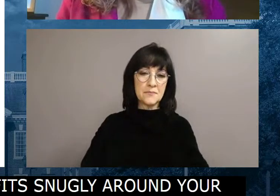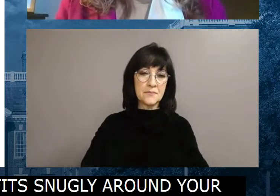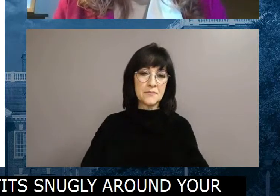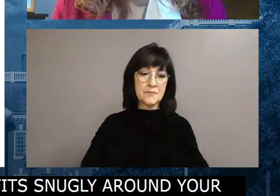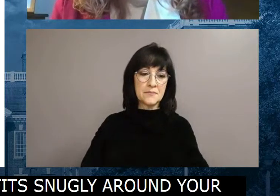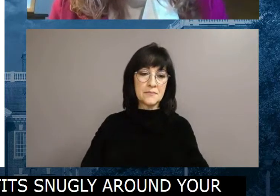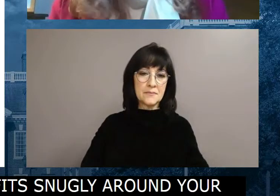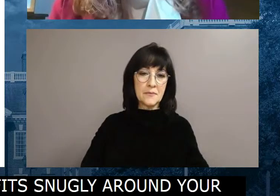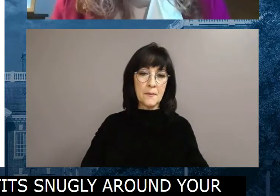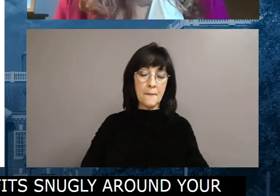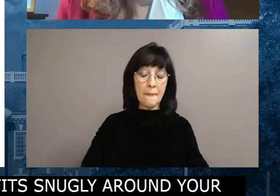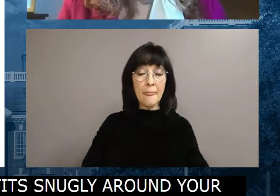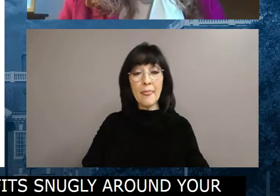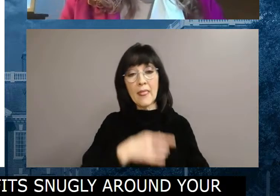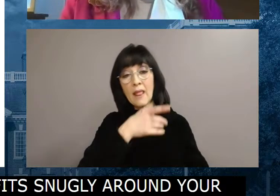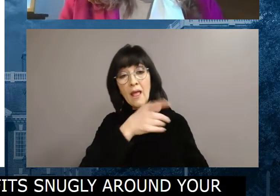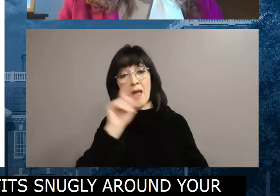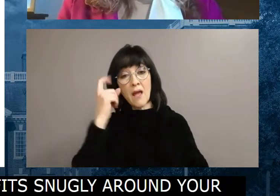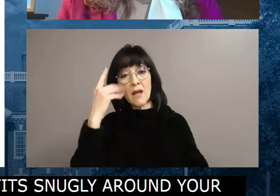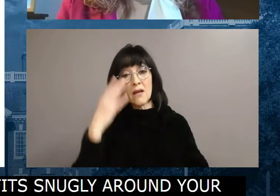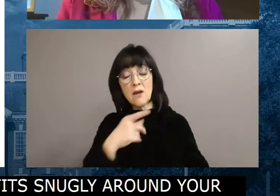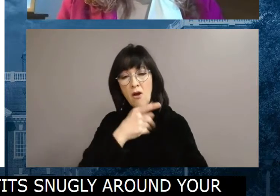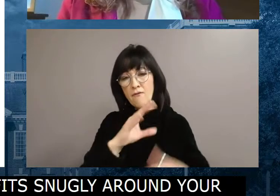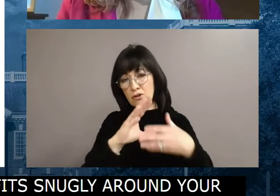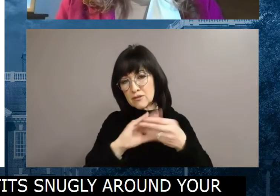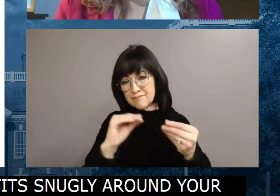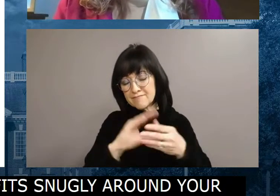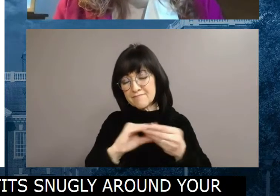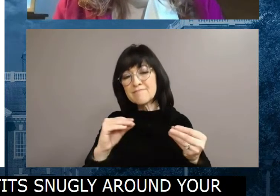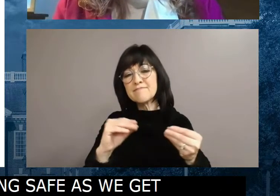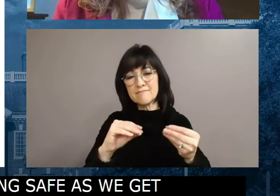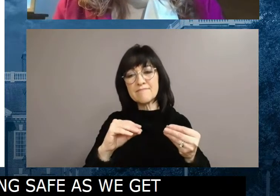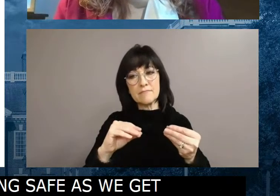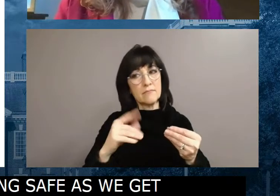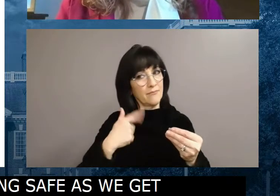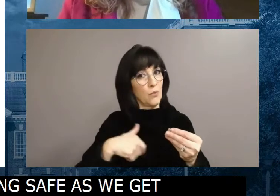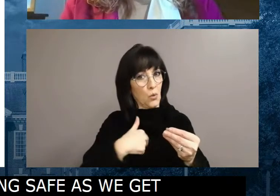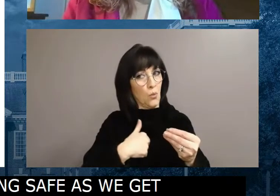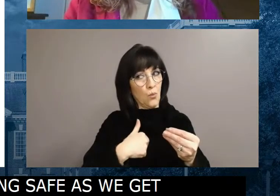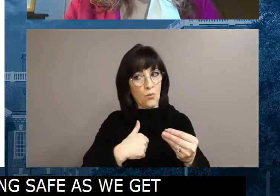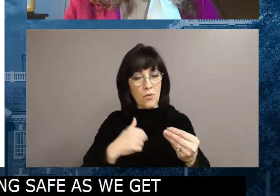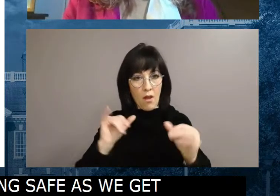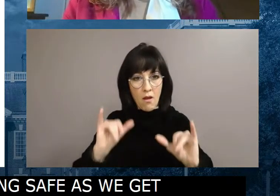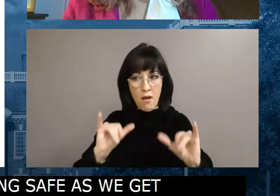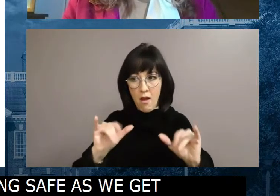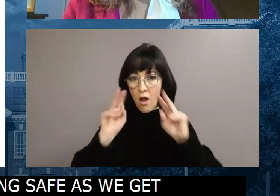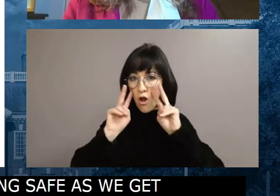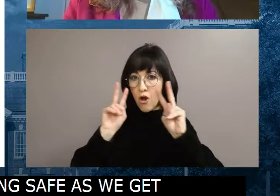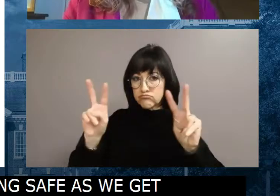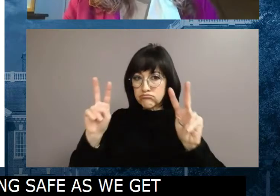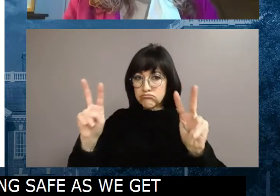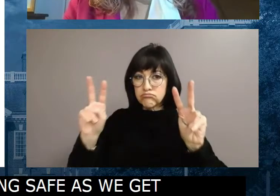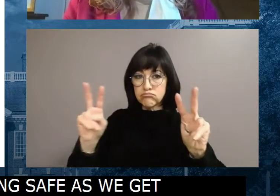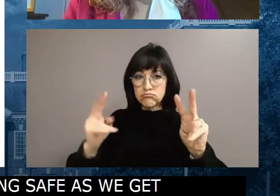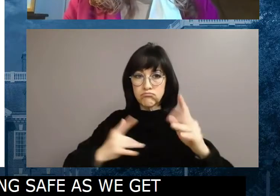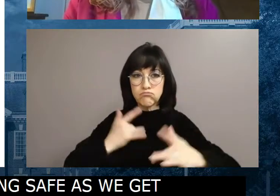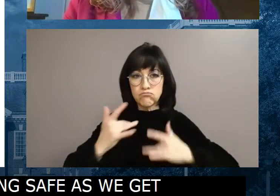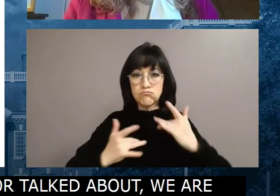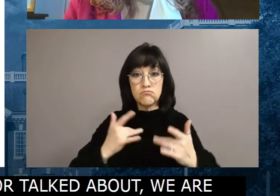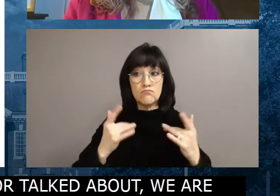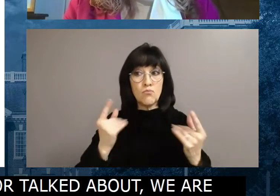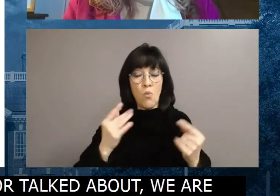So as the governor talked about, we are really excited to move forward with our